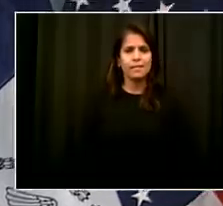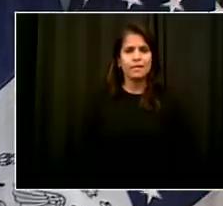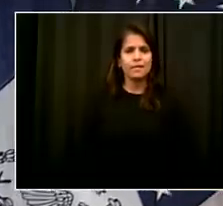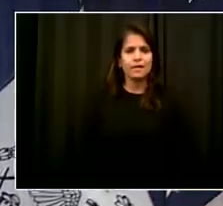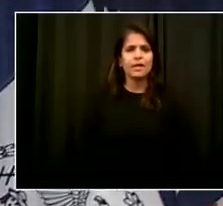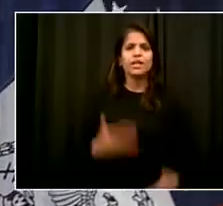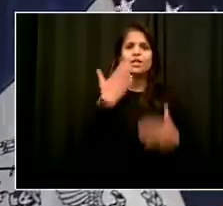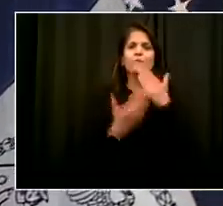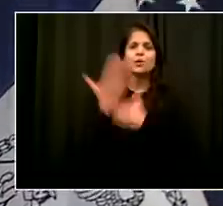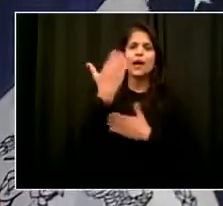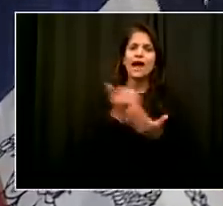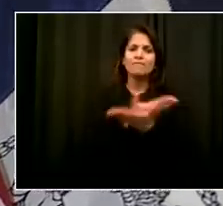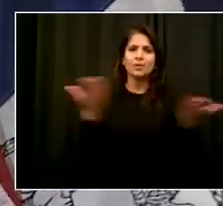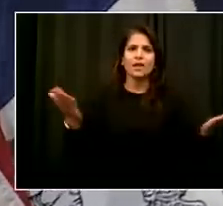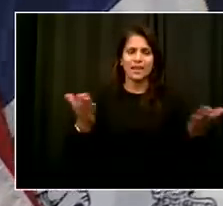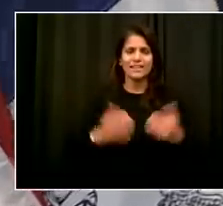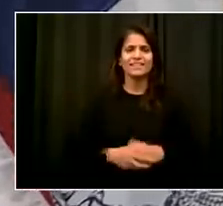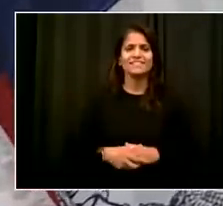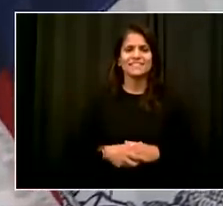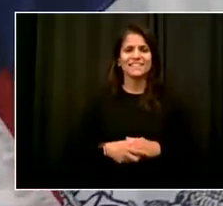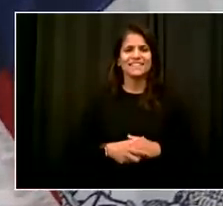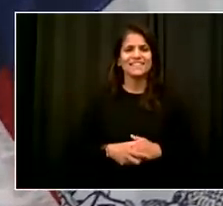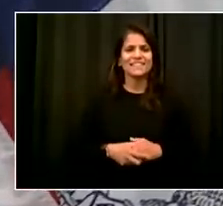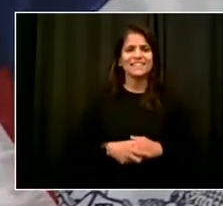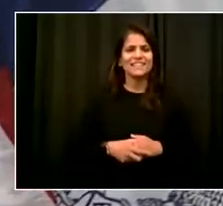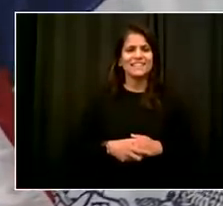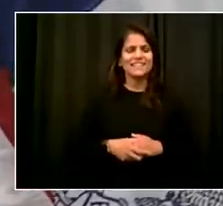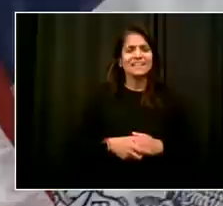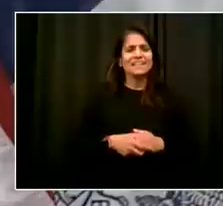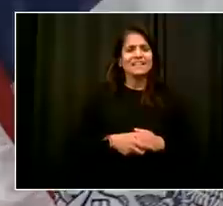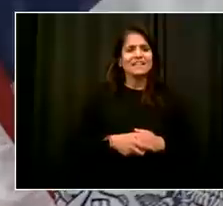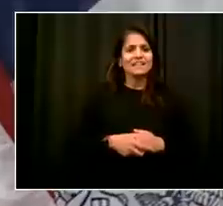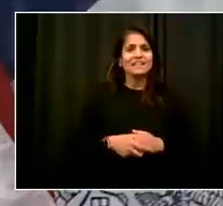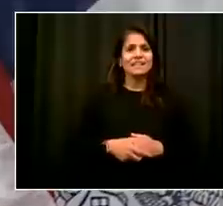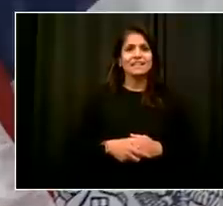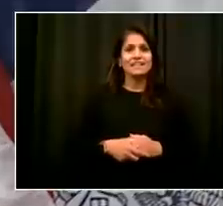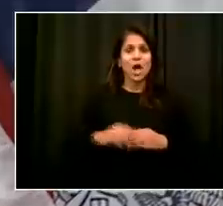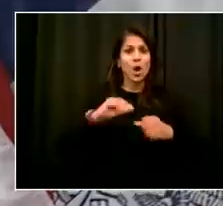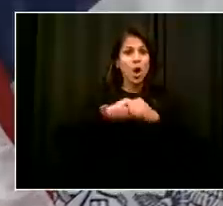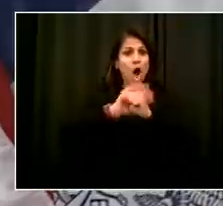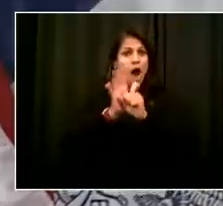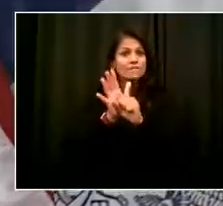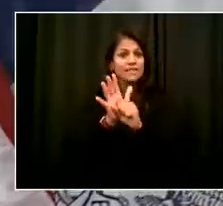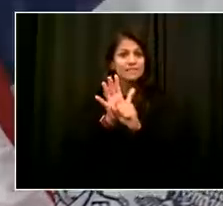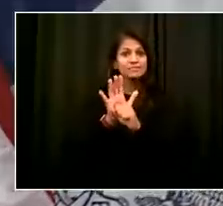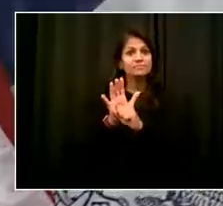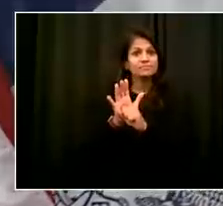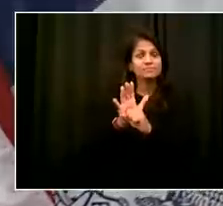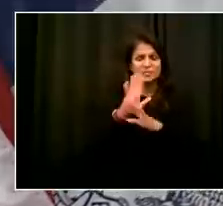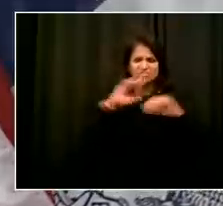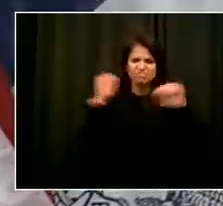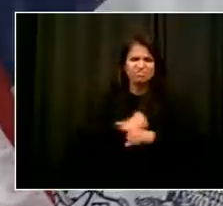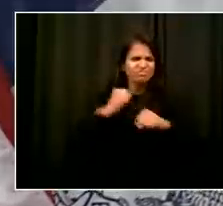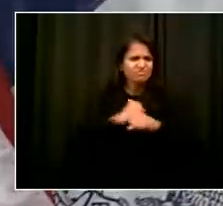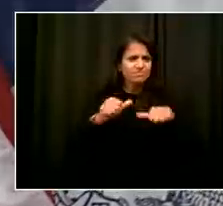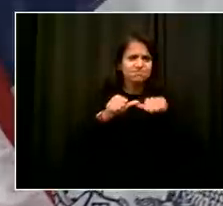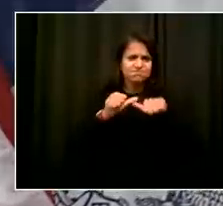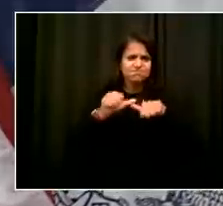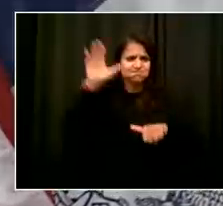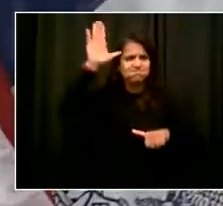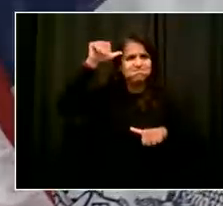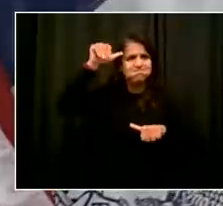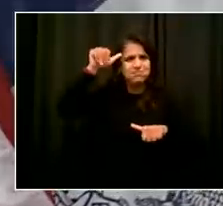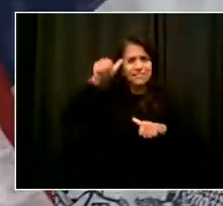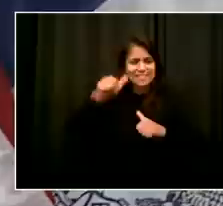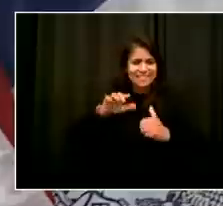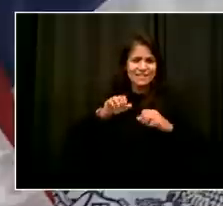Good morning, everybody. As we continue the fight against the coronavirus, we take a moment today